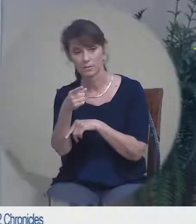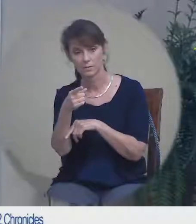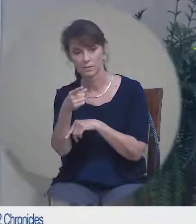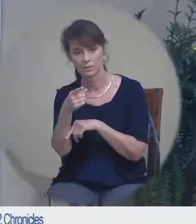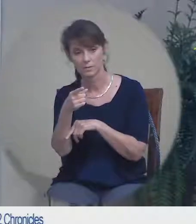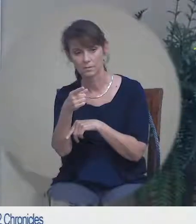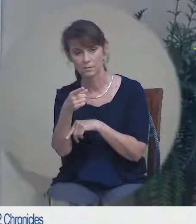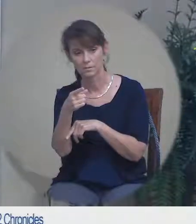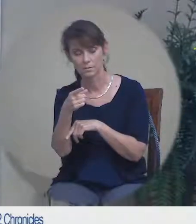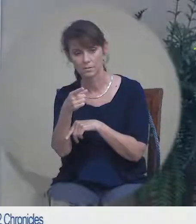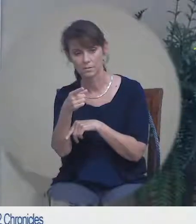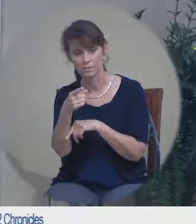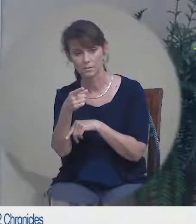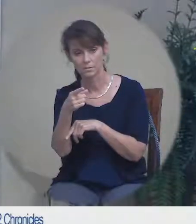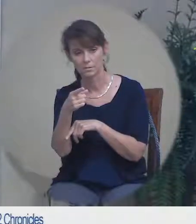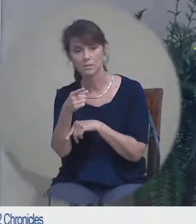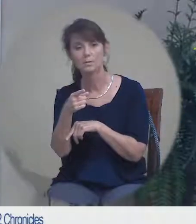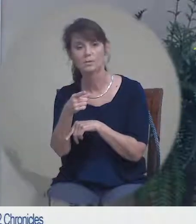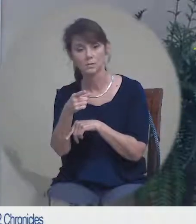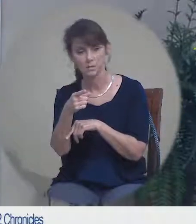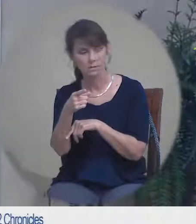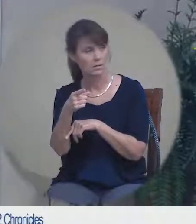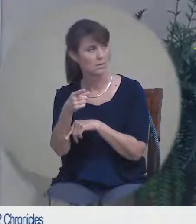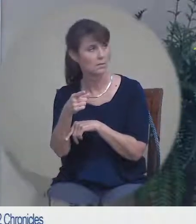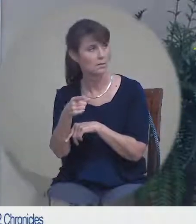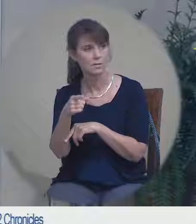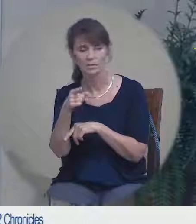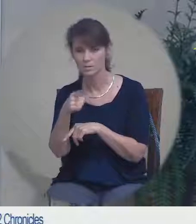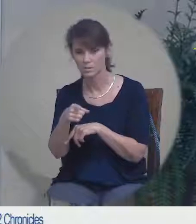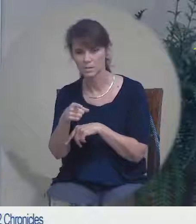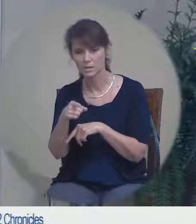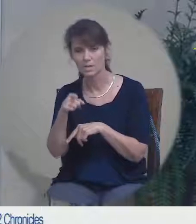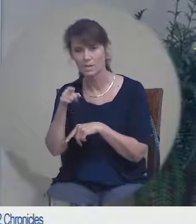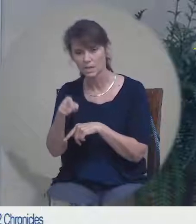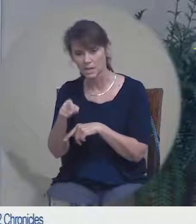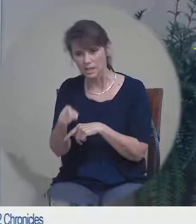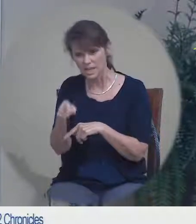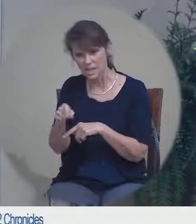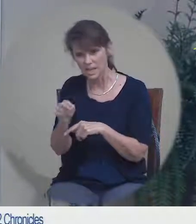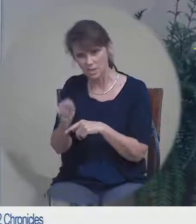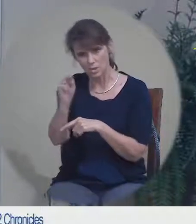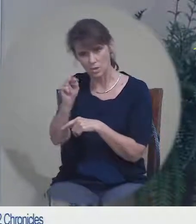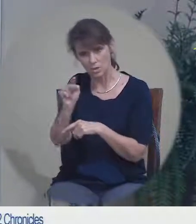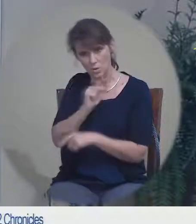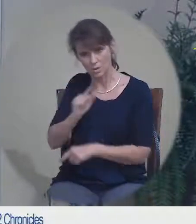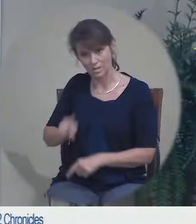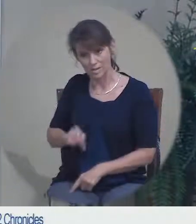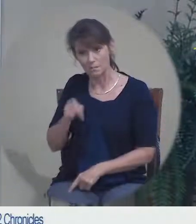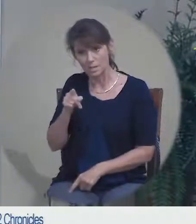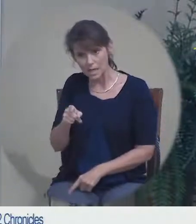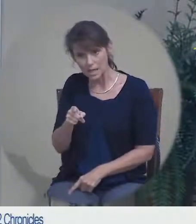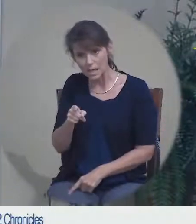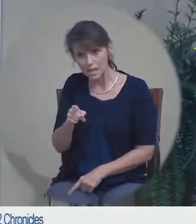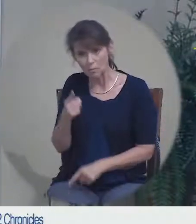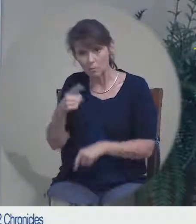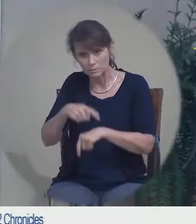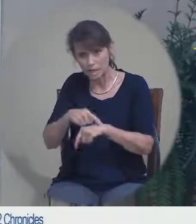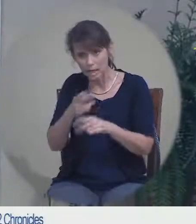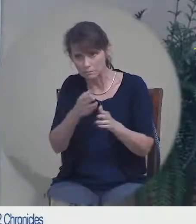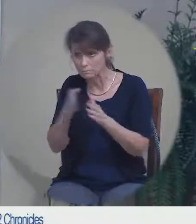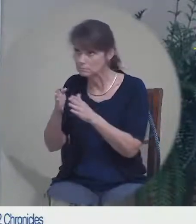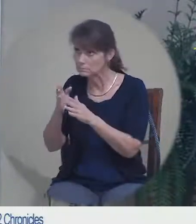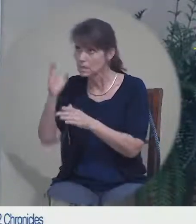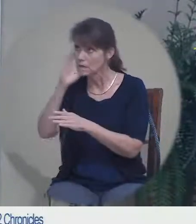was forgiving. Isn't that a head scratcher? He's one of the few northern kings that turned and sought the Lord.